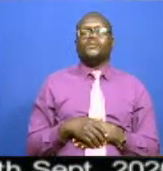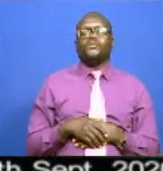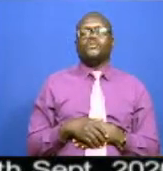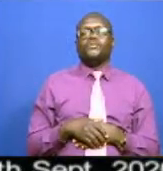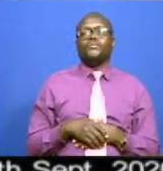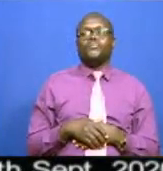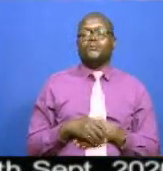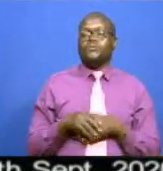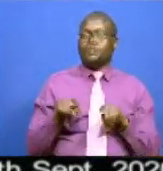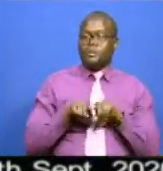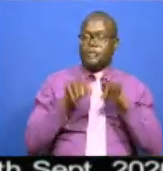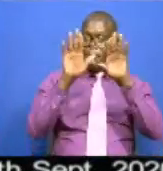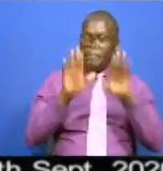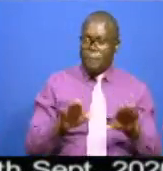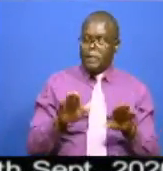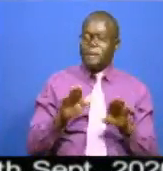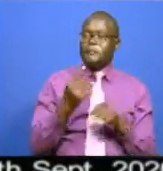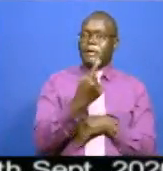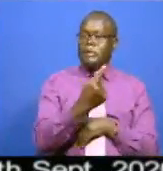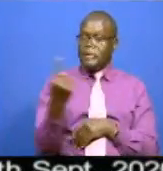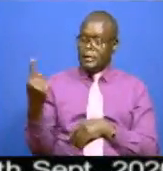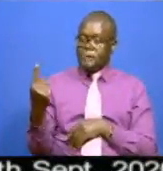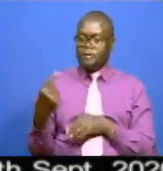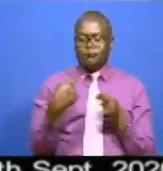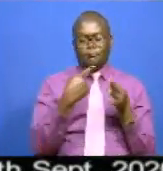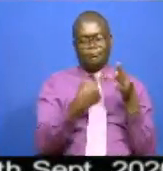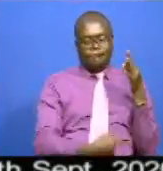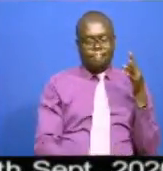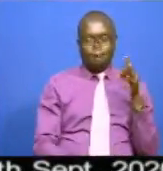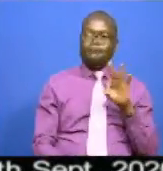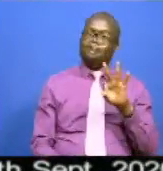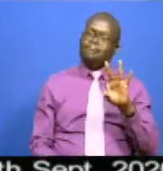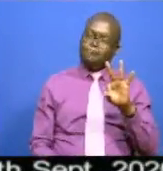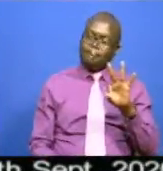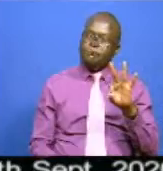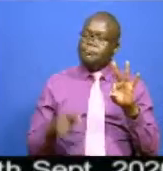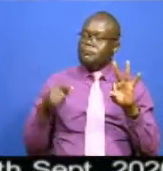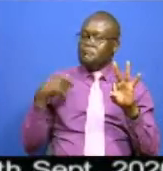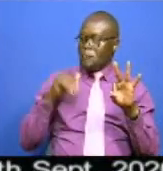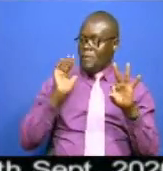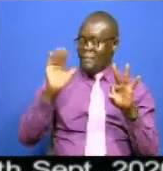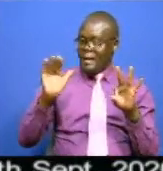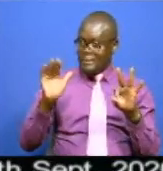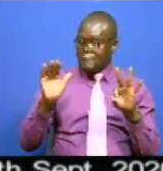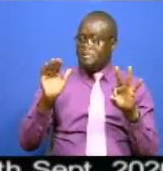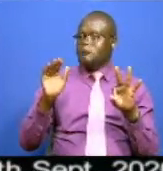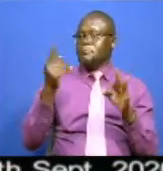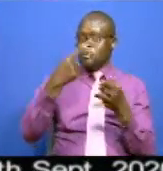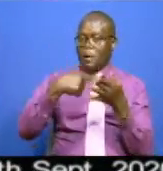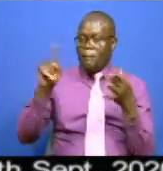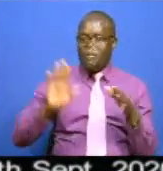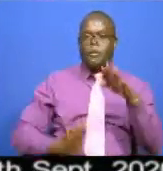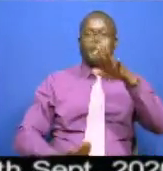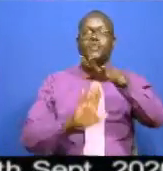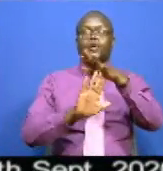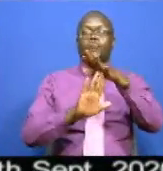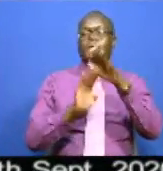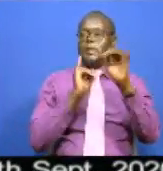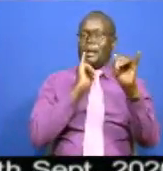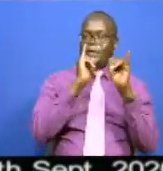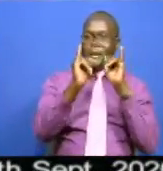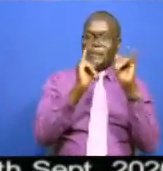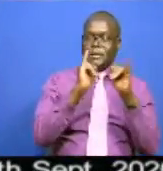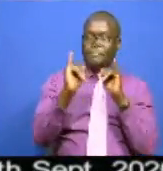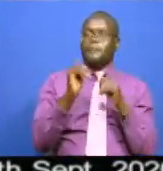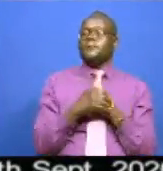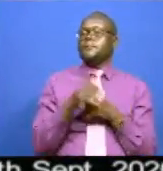it is also important to note that each of those three nominees who we have sought approval for topped in the interview.